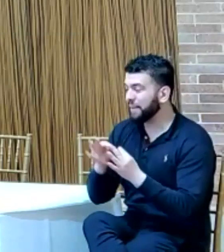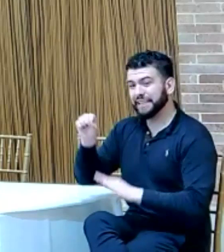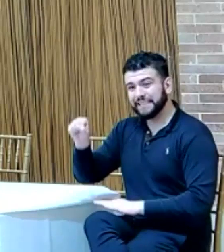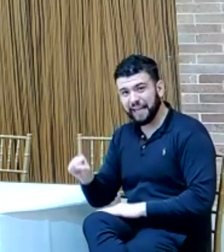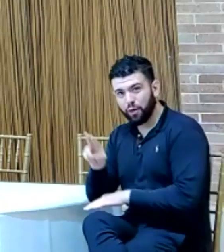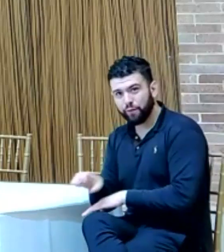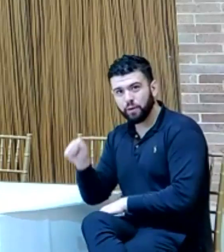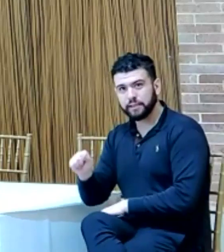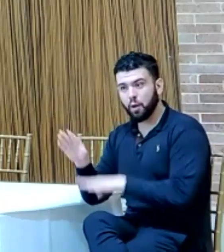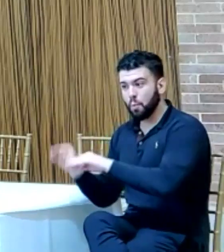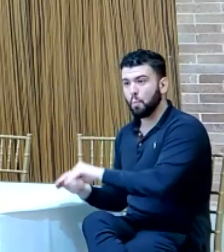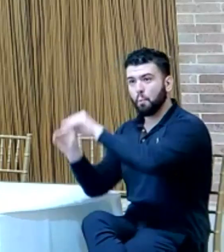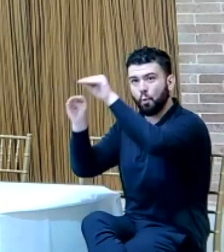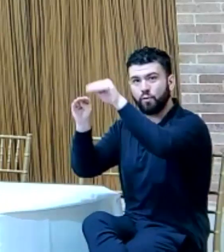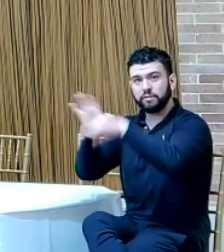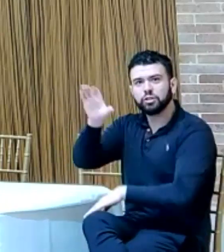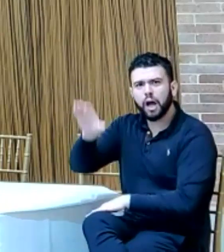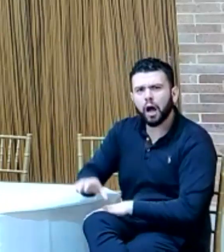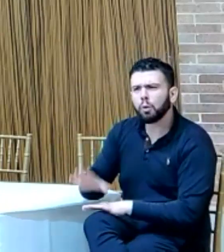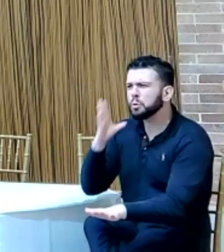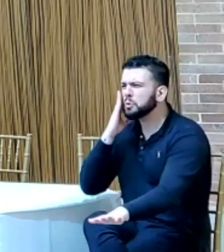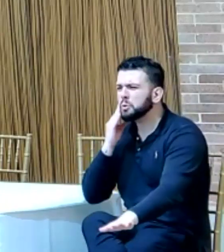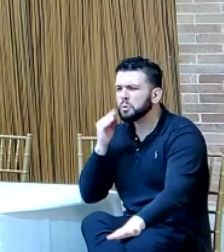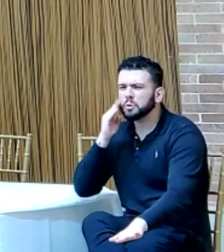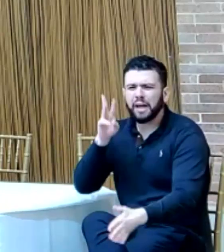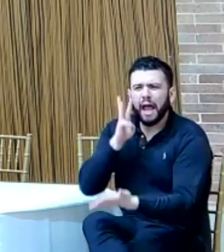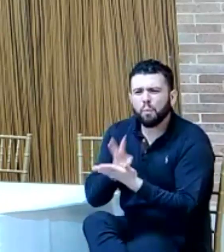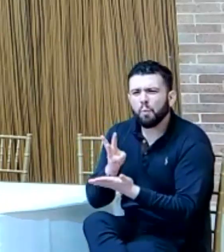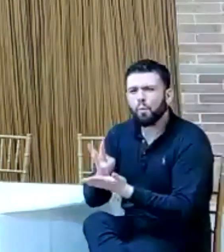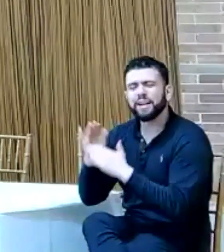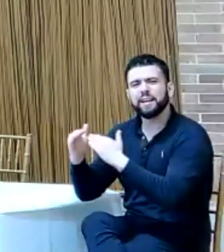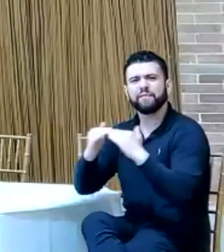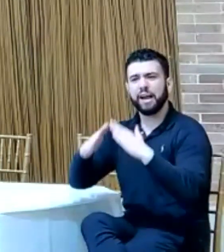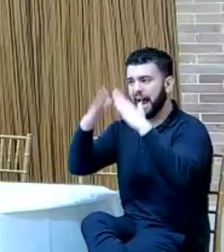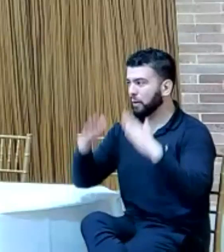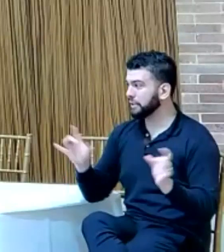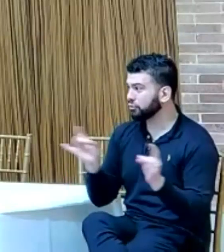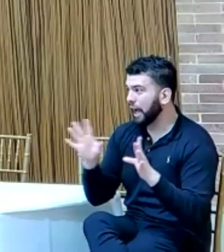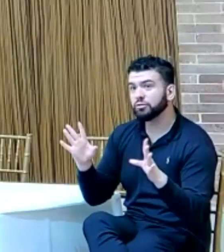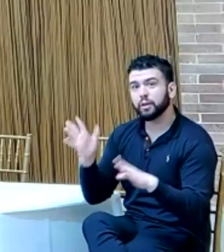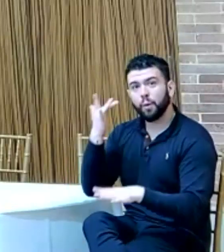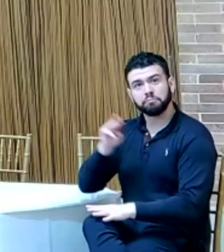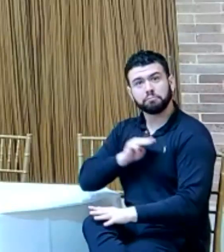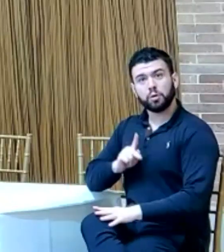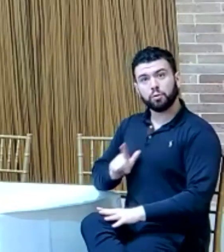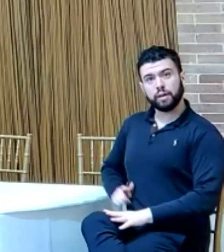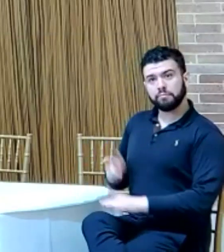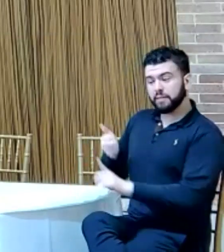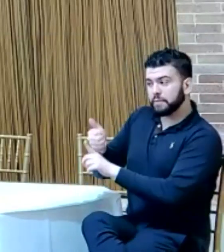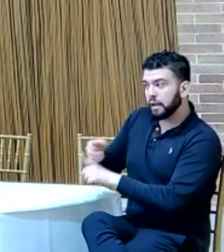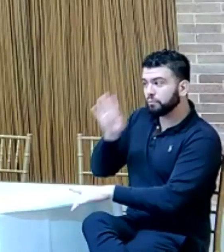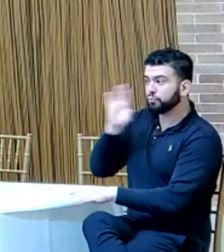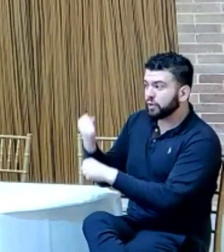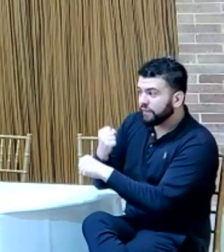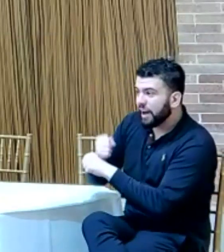experience some of the fair housing tragedies that were going on in Chicago because those folks were fighting for fair housing right and so it wasn't